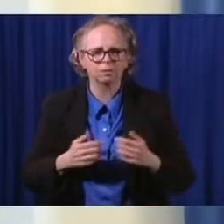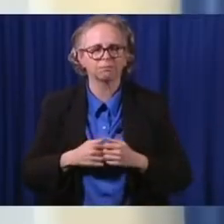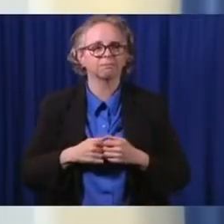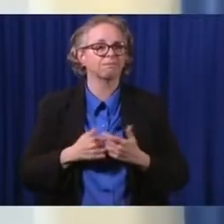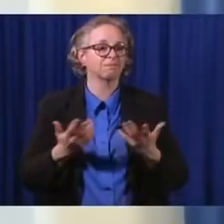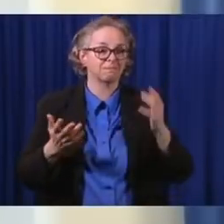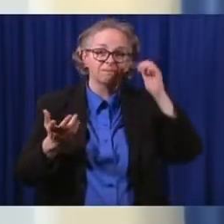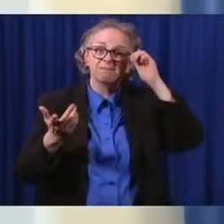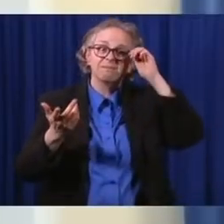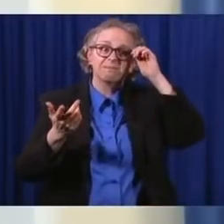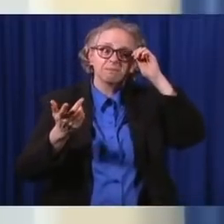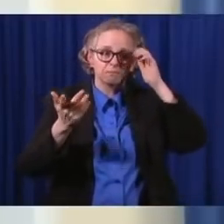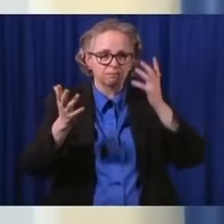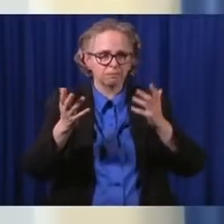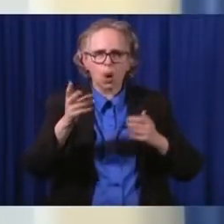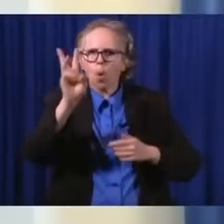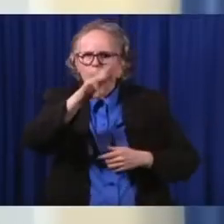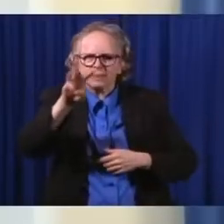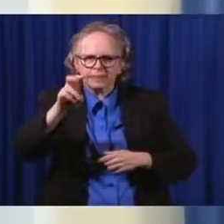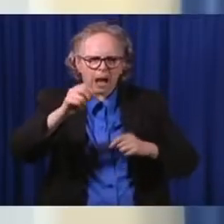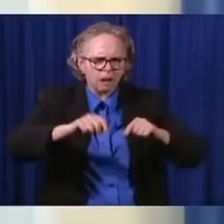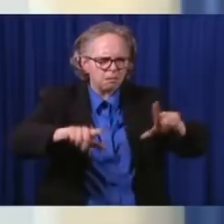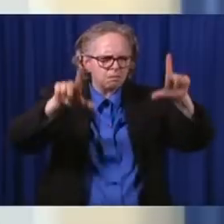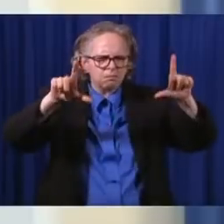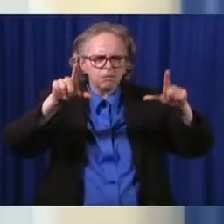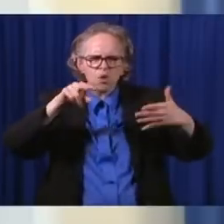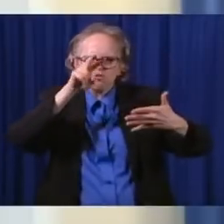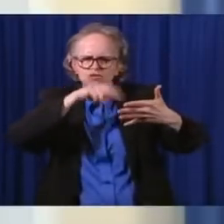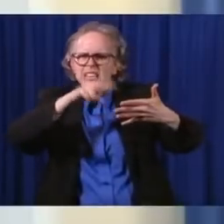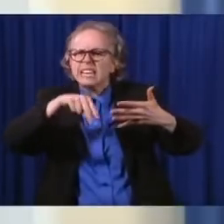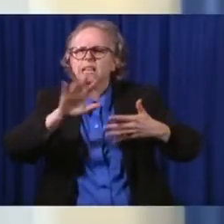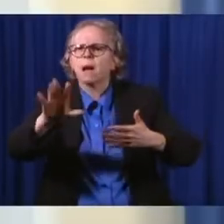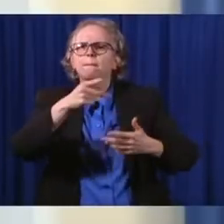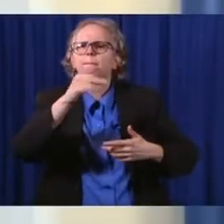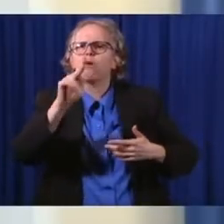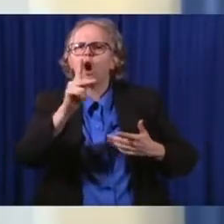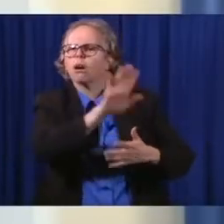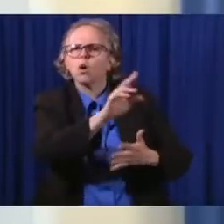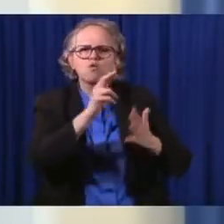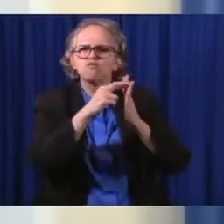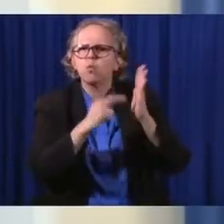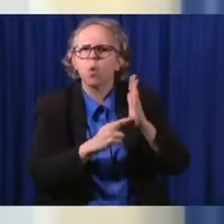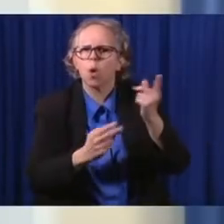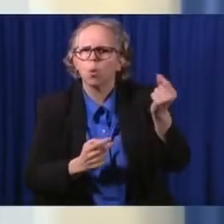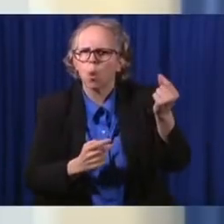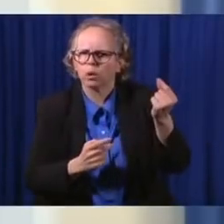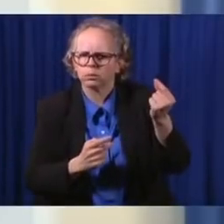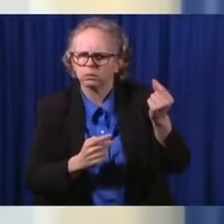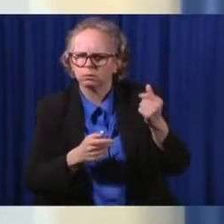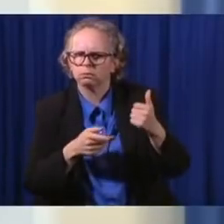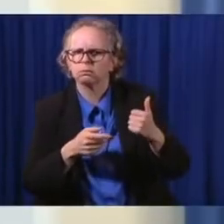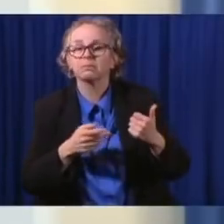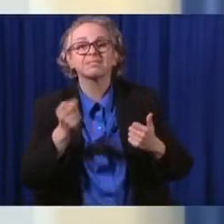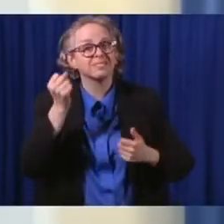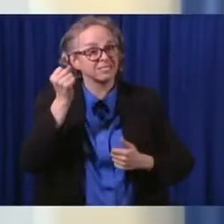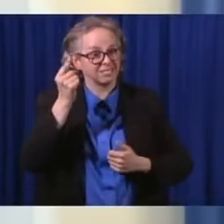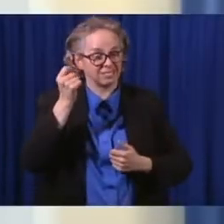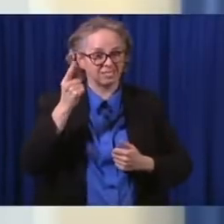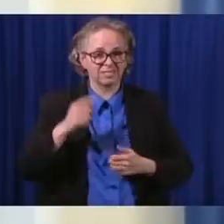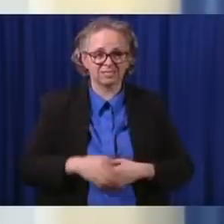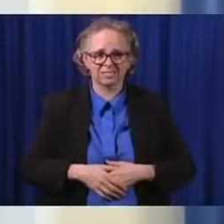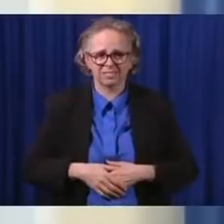you do that safely. Also want to say to you to go with grace because a lot of us feel a lot of stress of these